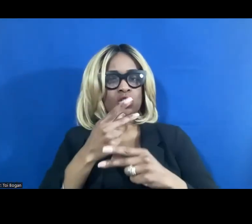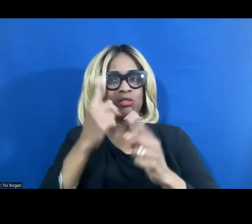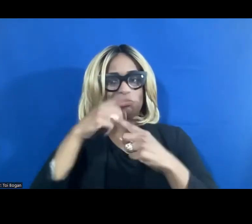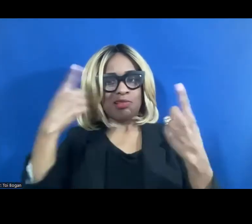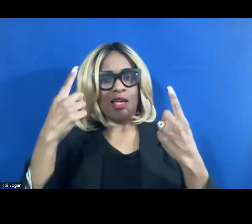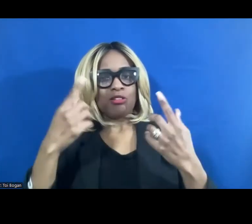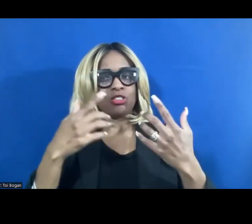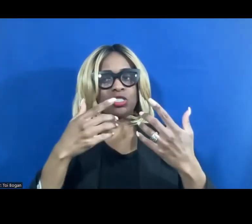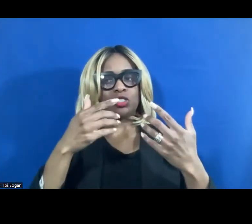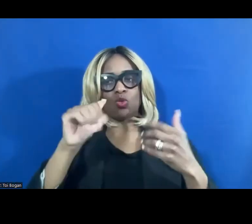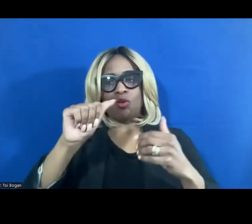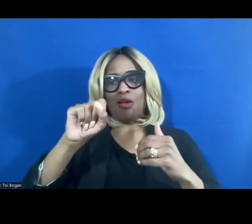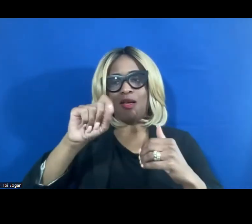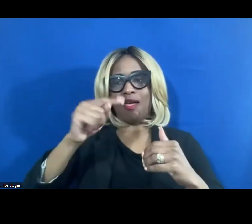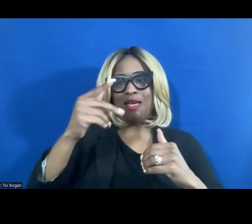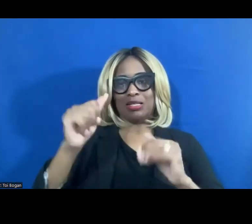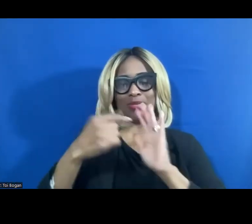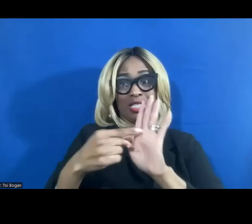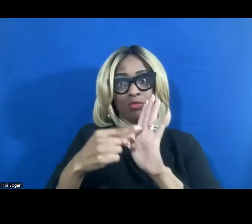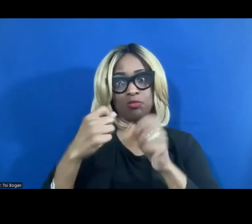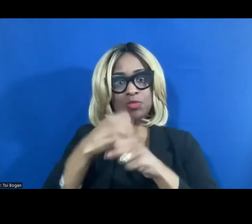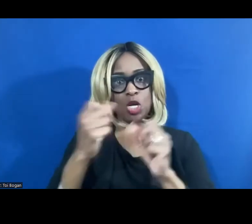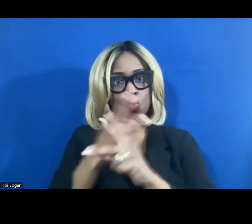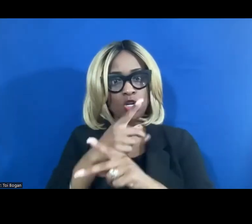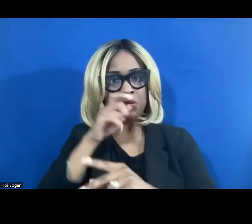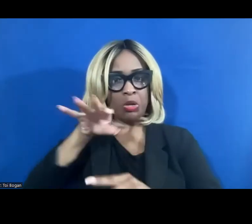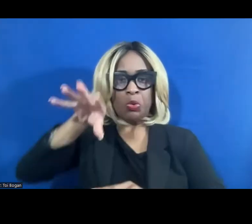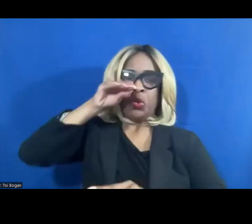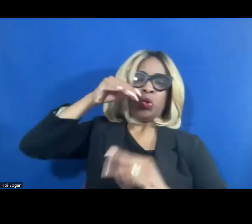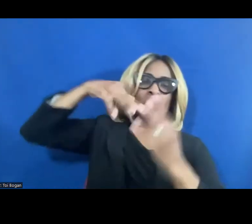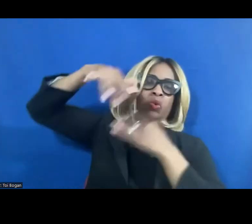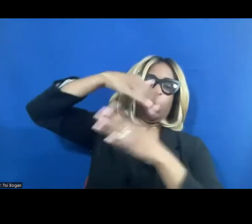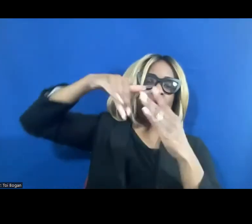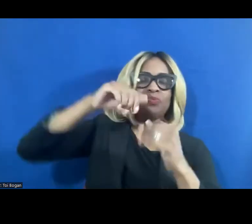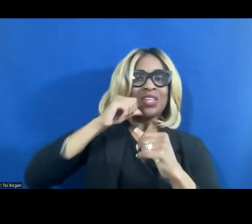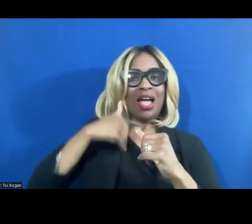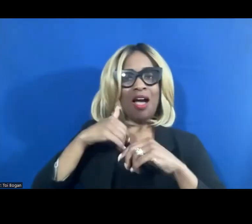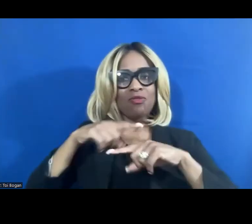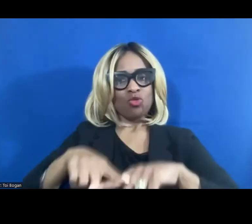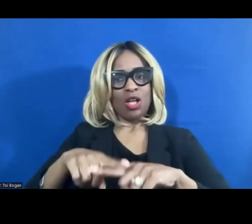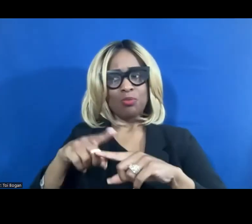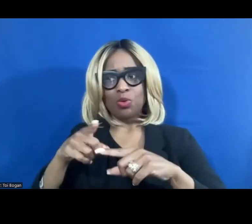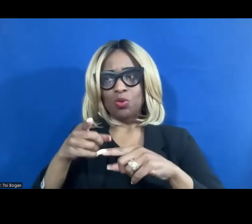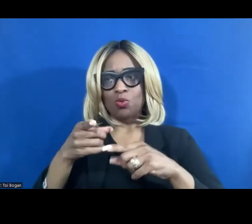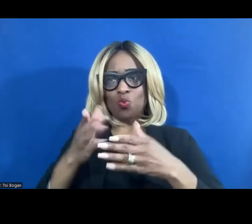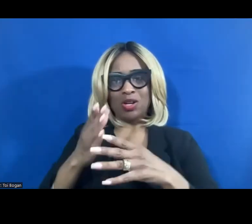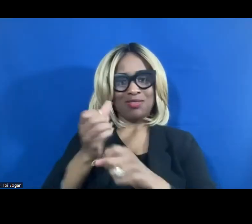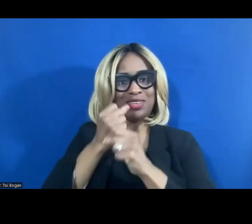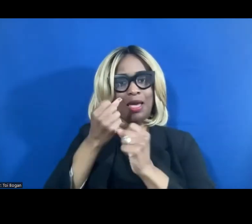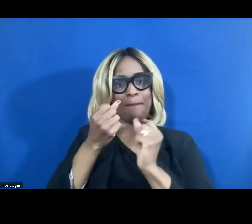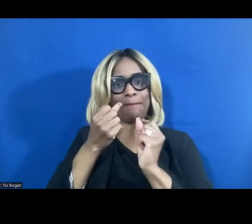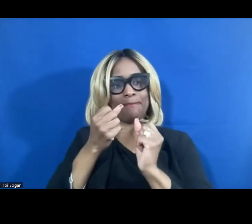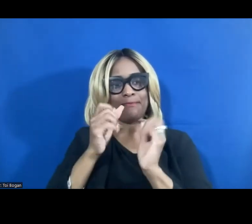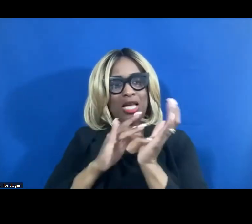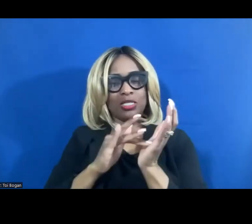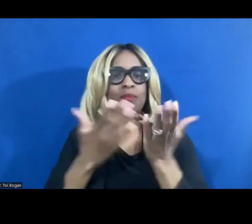And so not having access to, a reliable source of your medications to manage your health could mean somebody ending